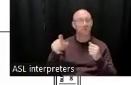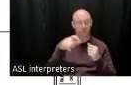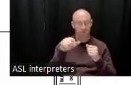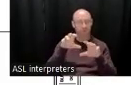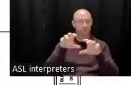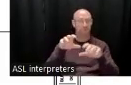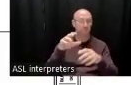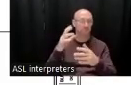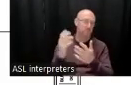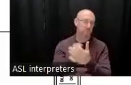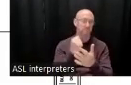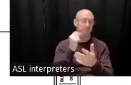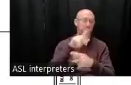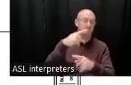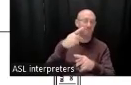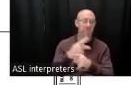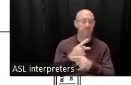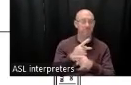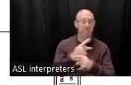those sorts of